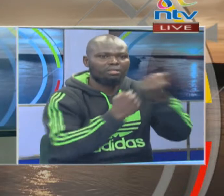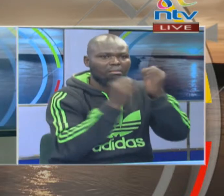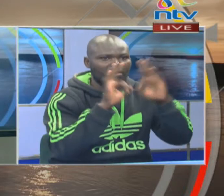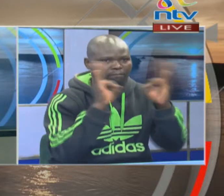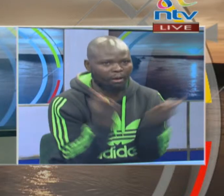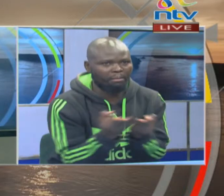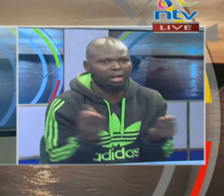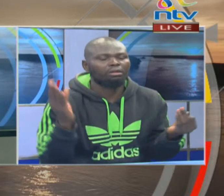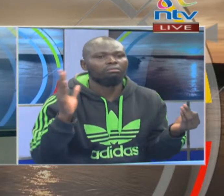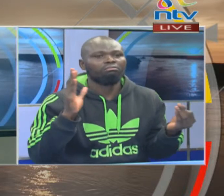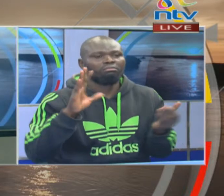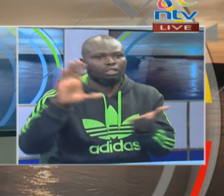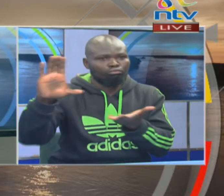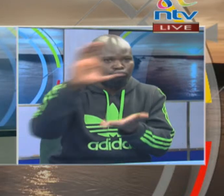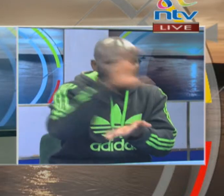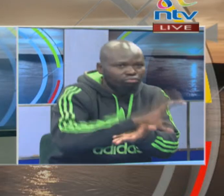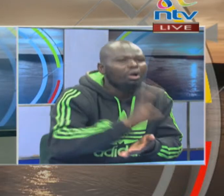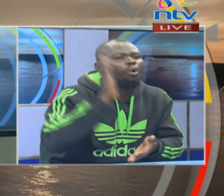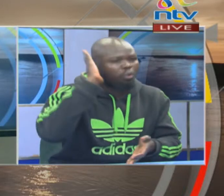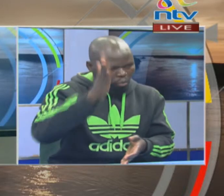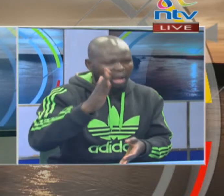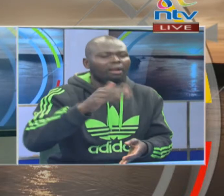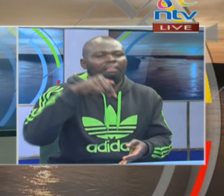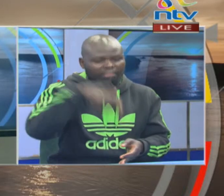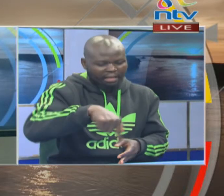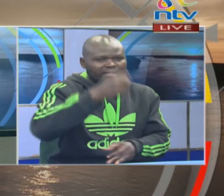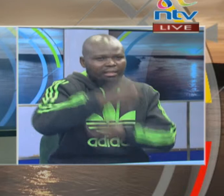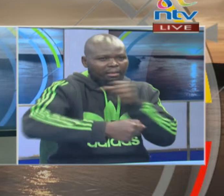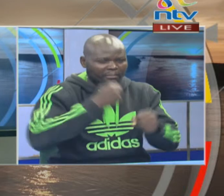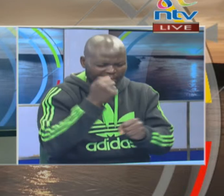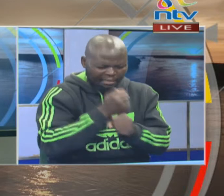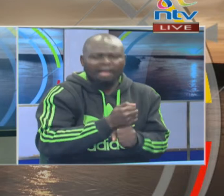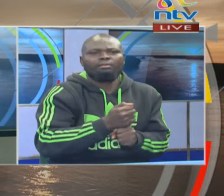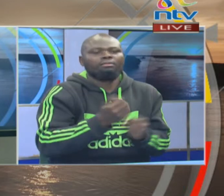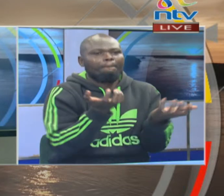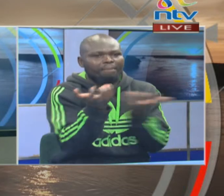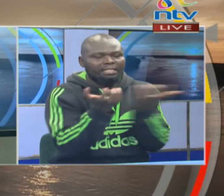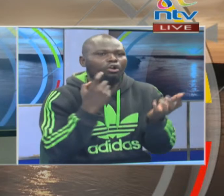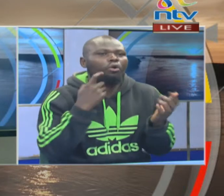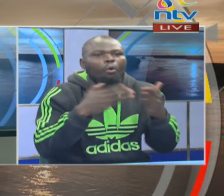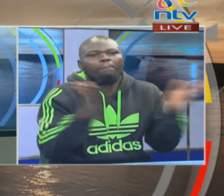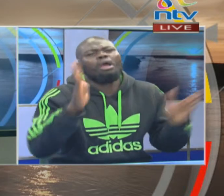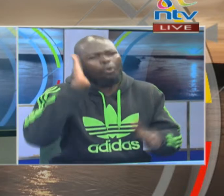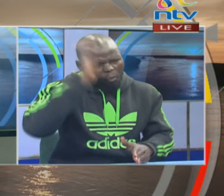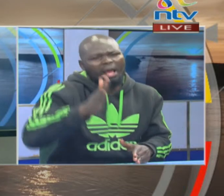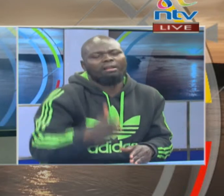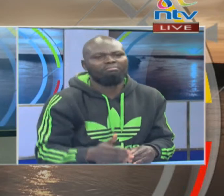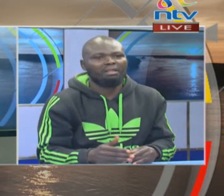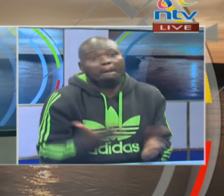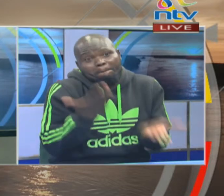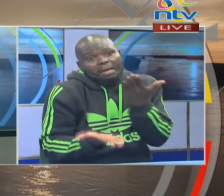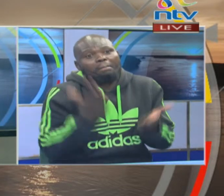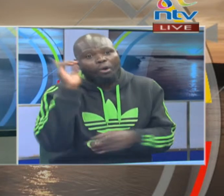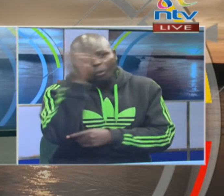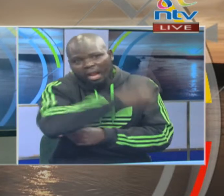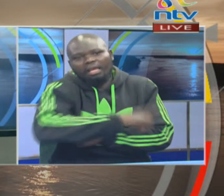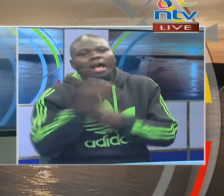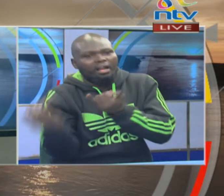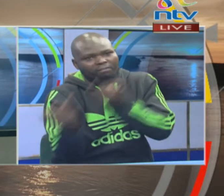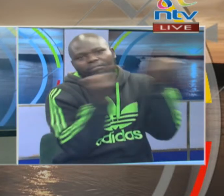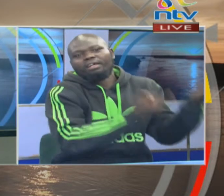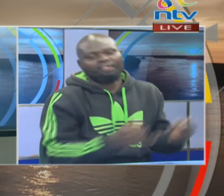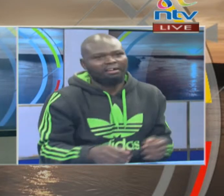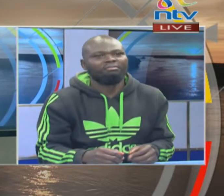now she's supporting the family. But this year, I know we will start a